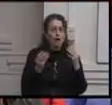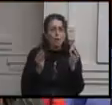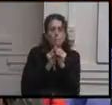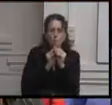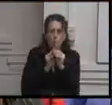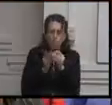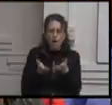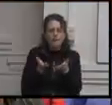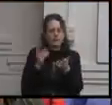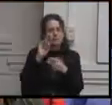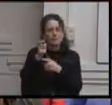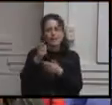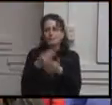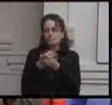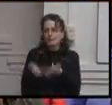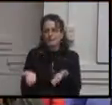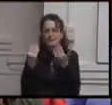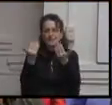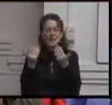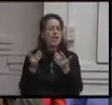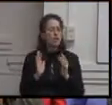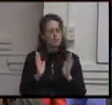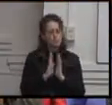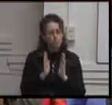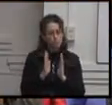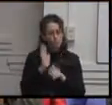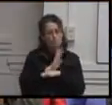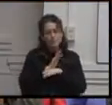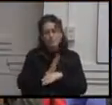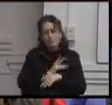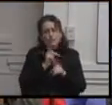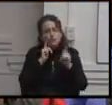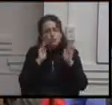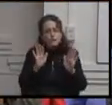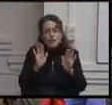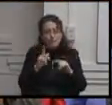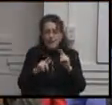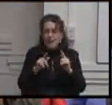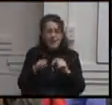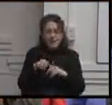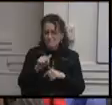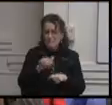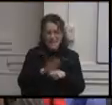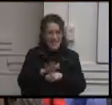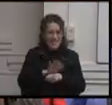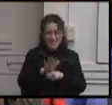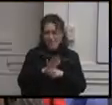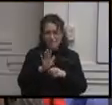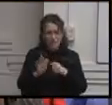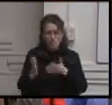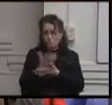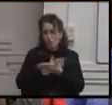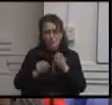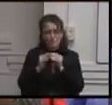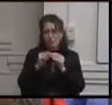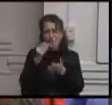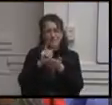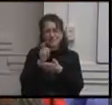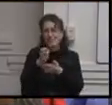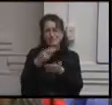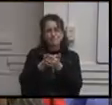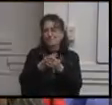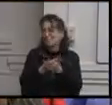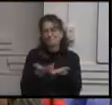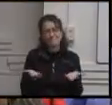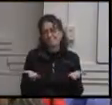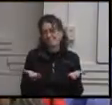misunderstand, but they don't pay the wages that we really need to bring this town back up to where it should be. So with